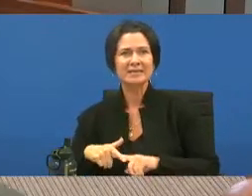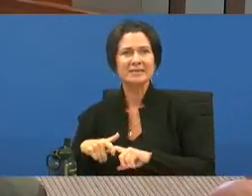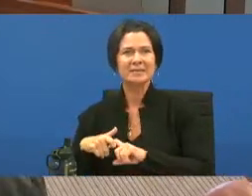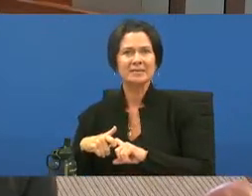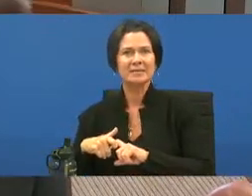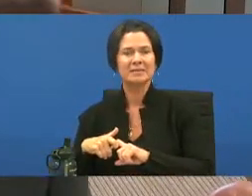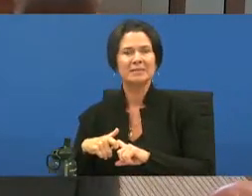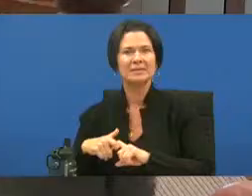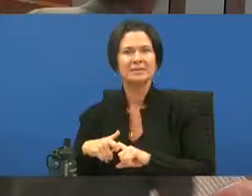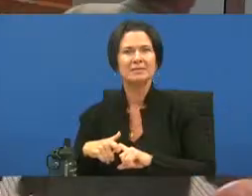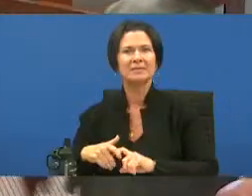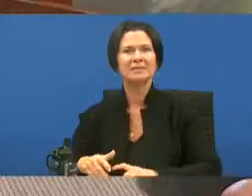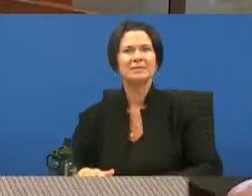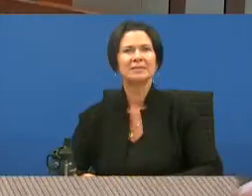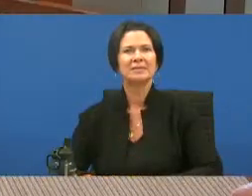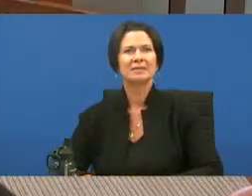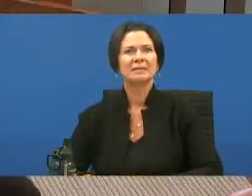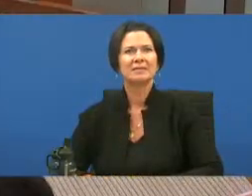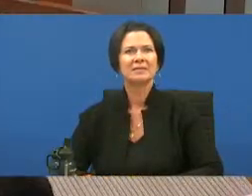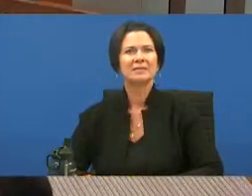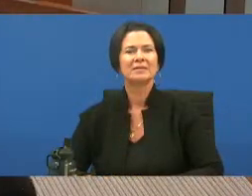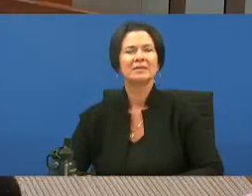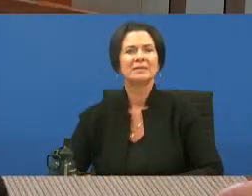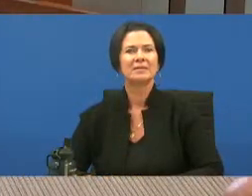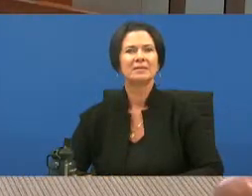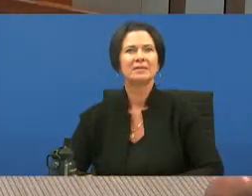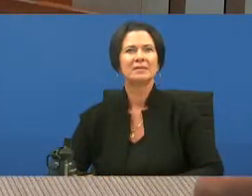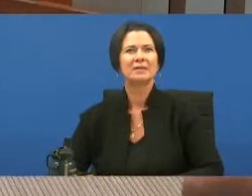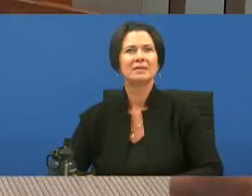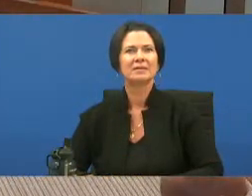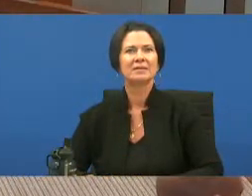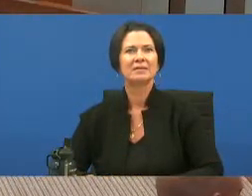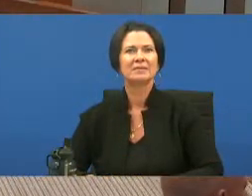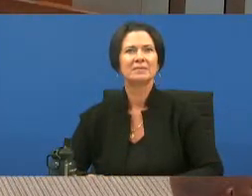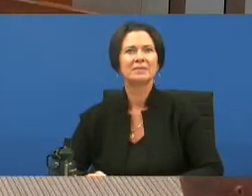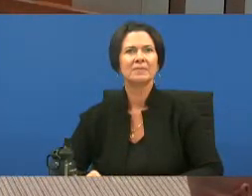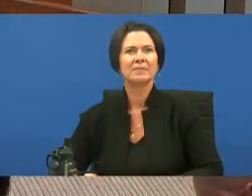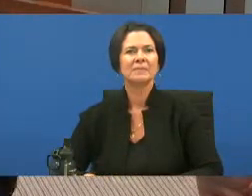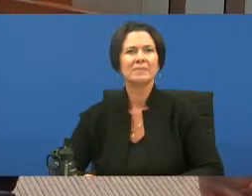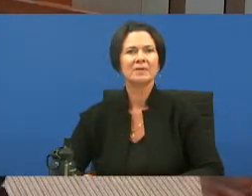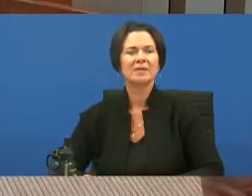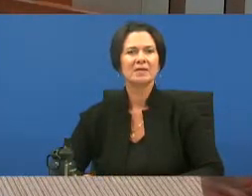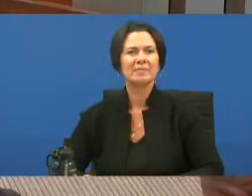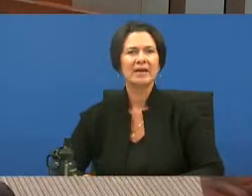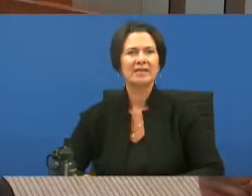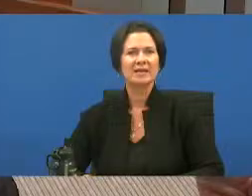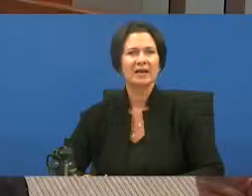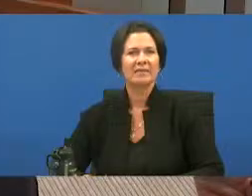on, y'all know us. You know we're not gonna stay up here a lot. Watch.